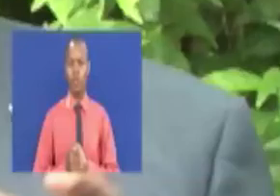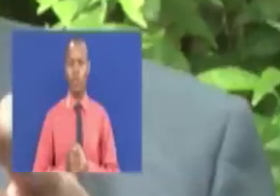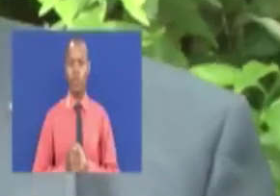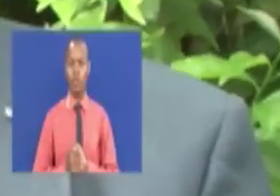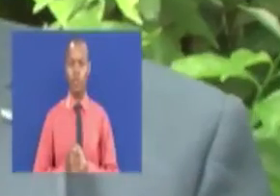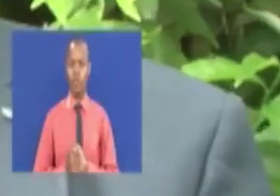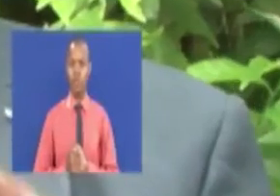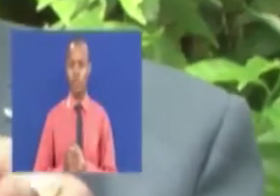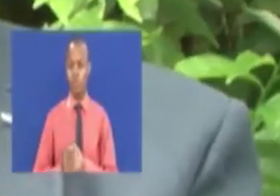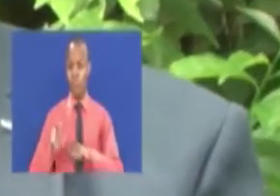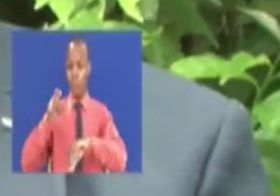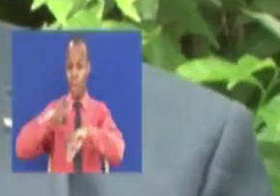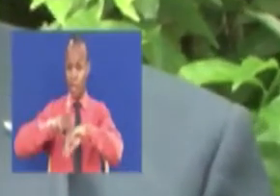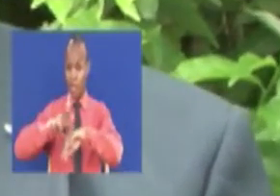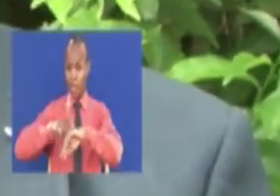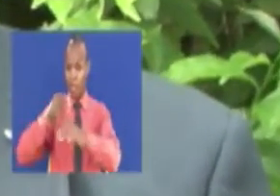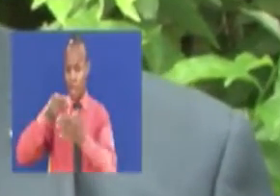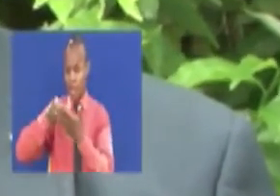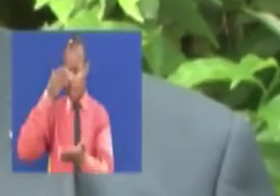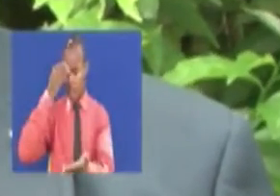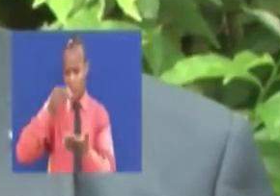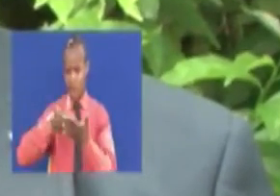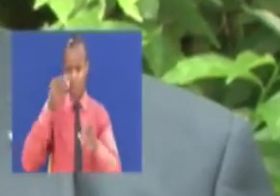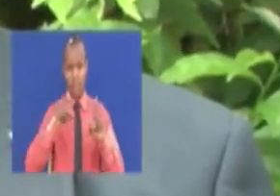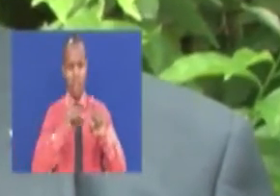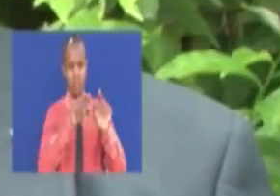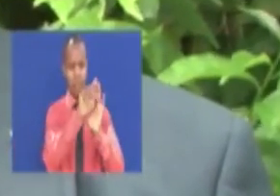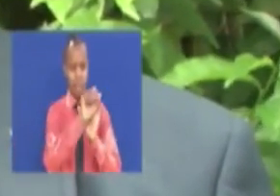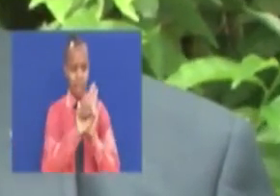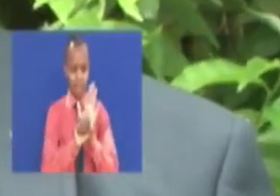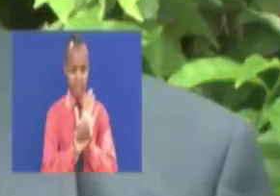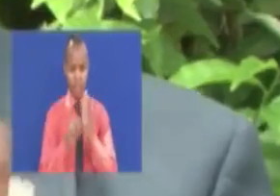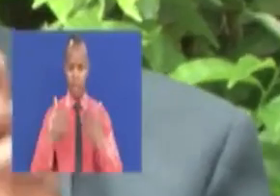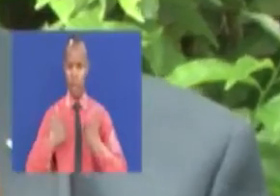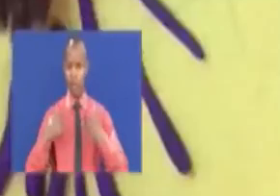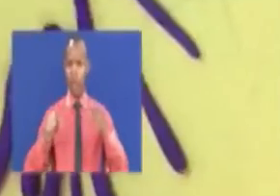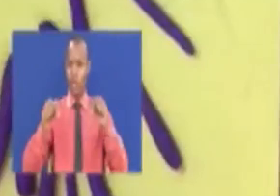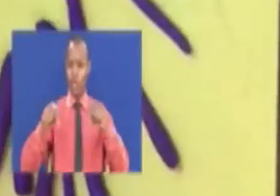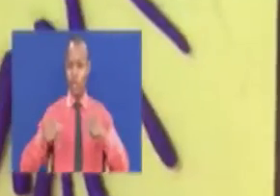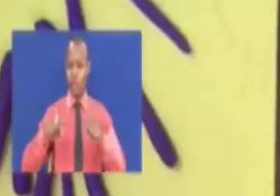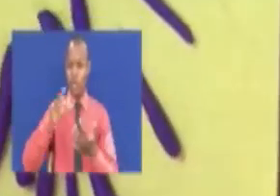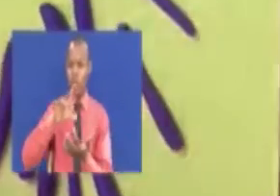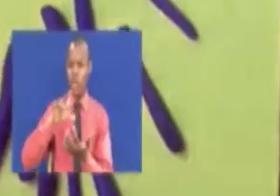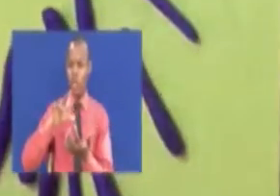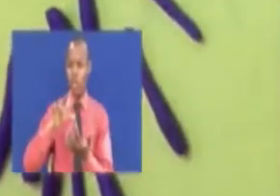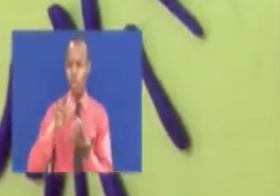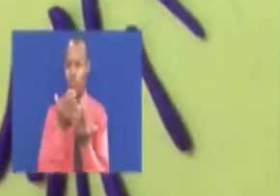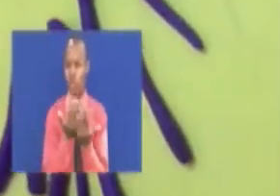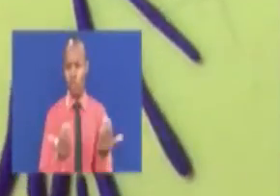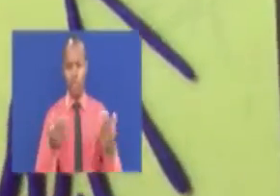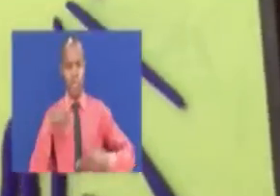In terms of learning and the syllabus that we have at the moment, the special needs learning is